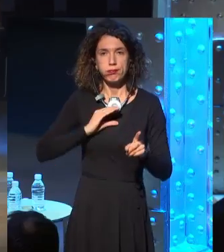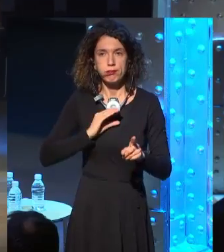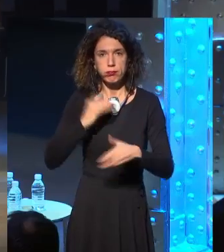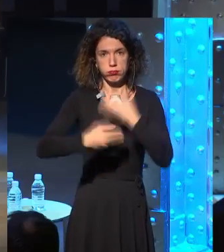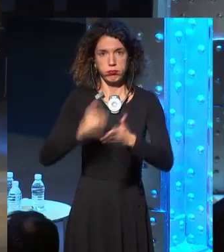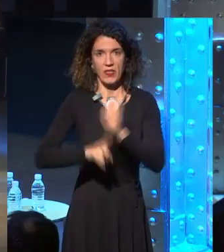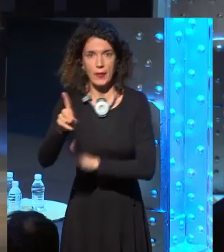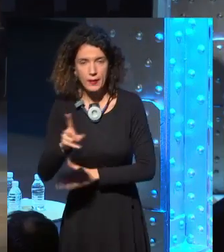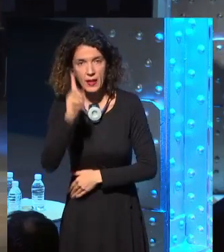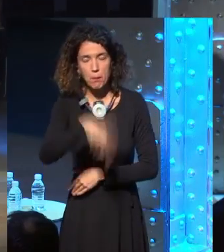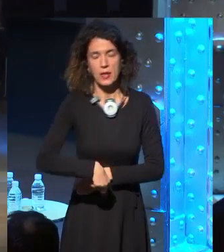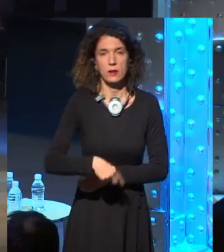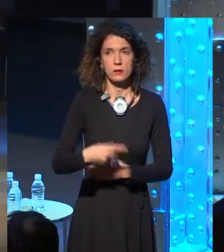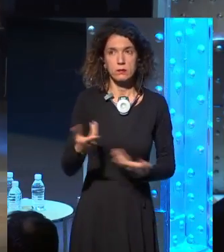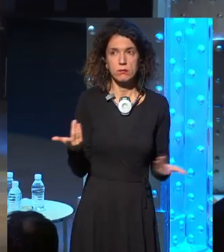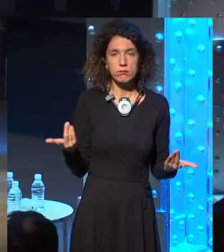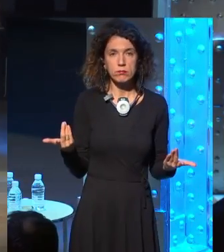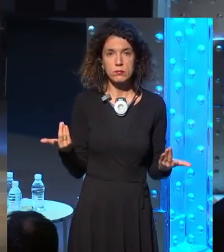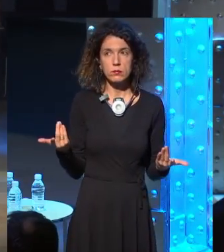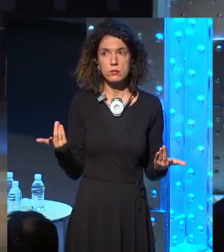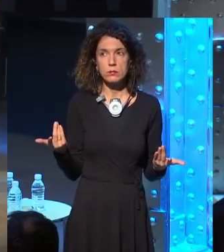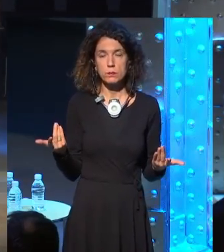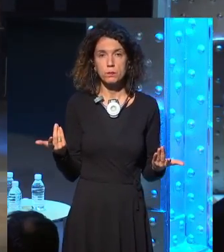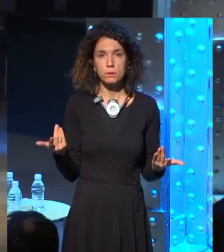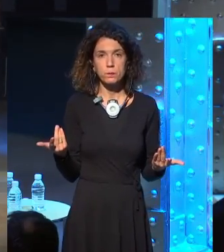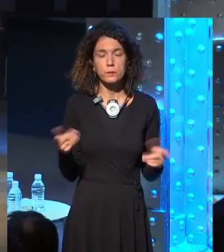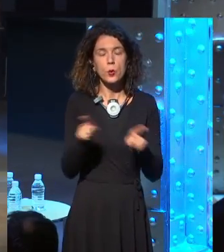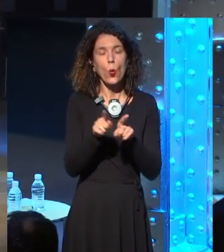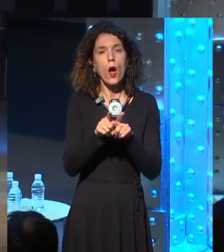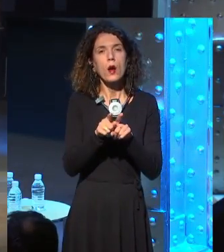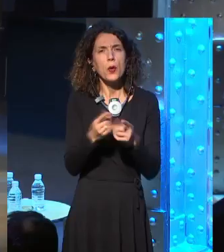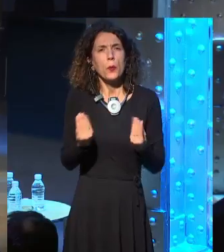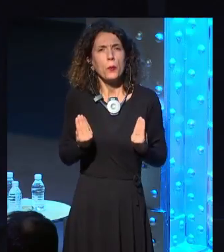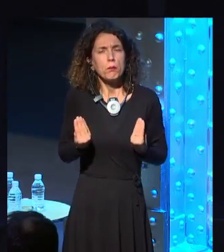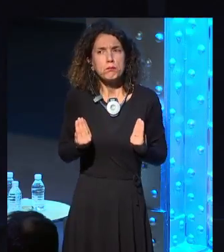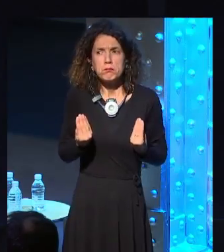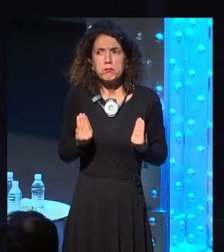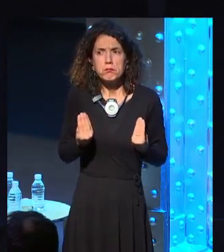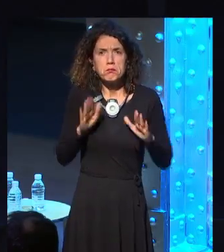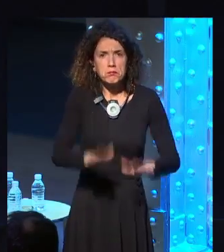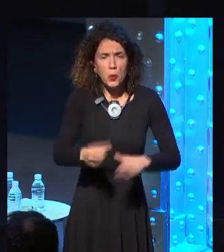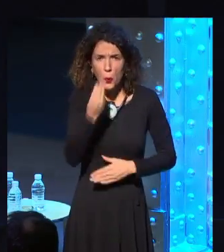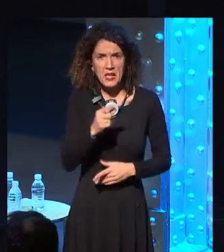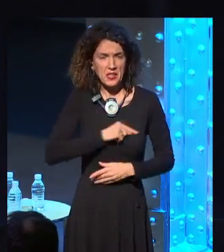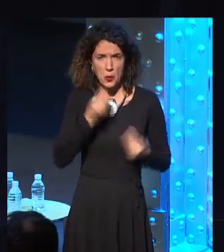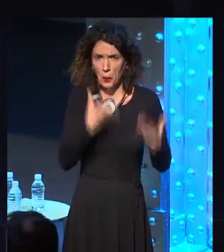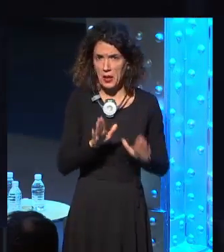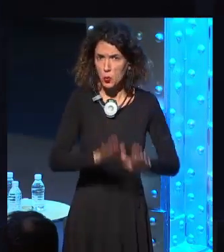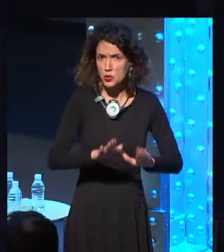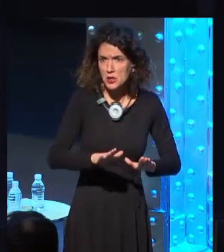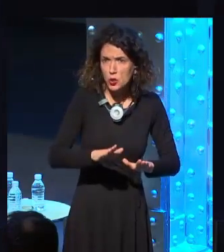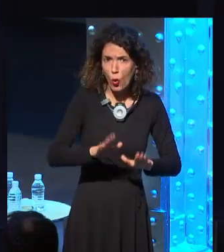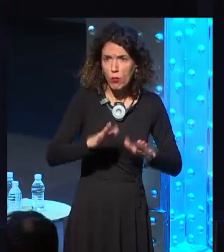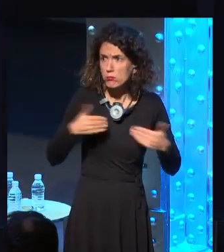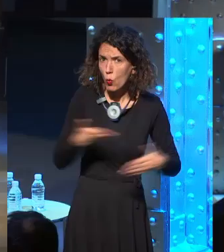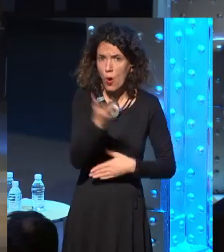about both well-staying, well-being, well-moving. I was recently on my way to